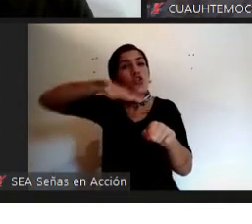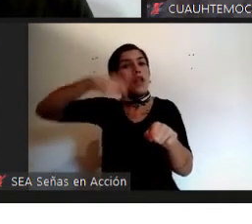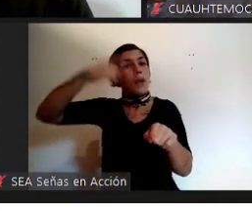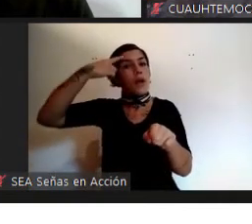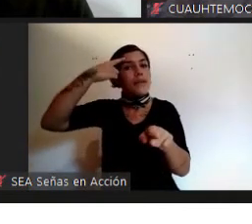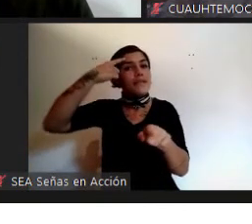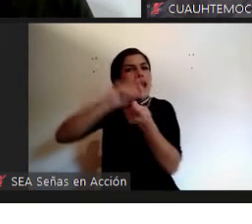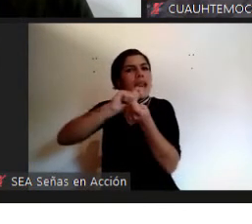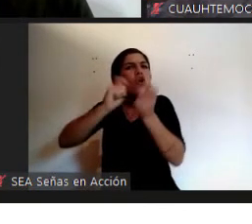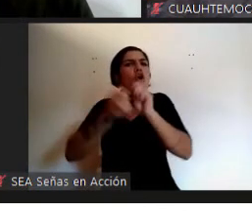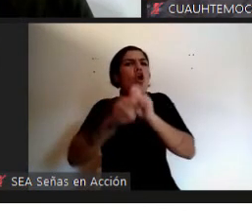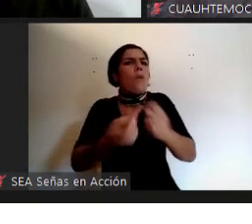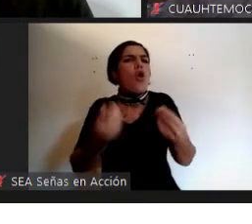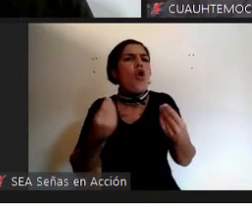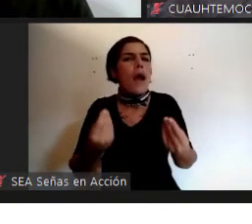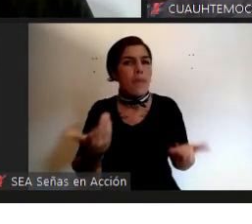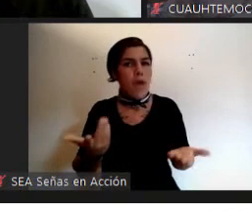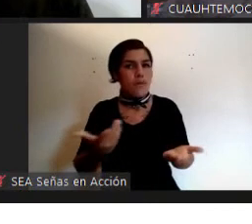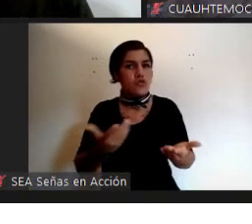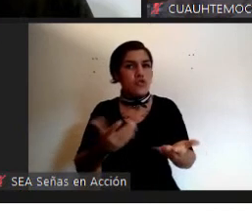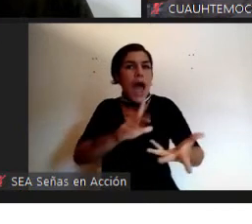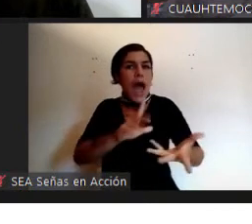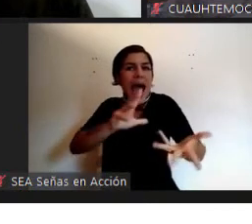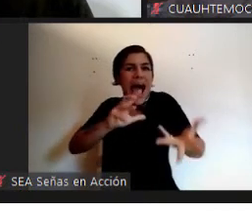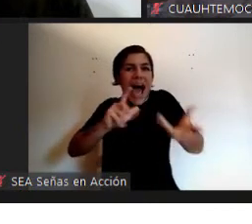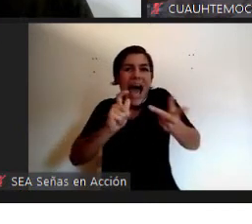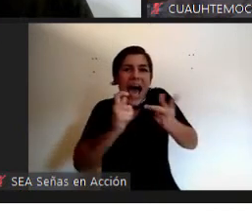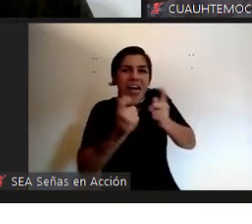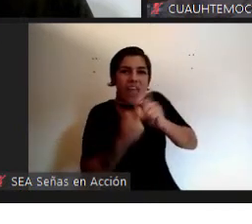points where everybody comes from all over the world,